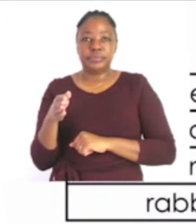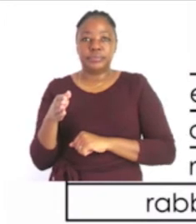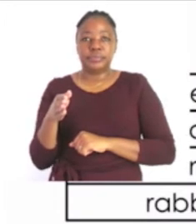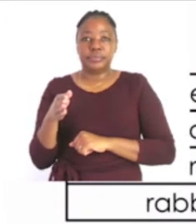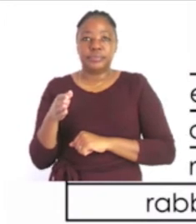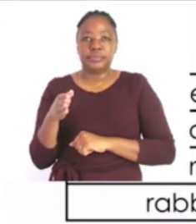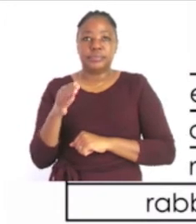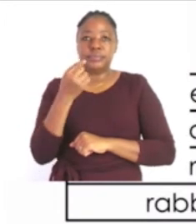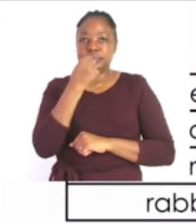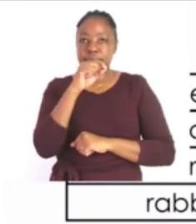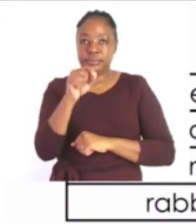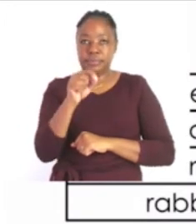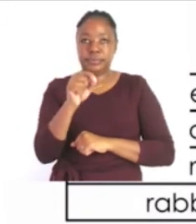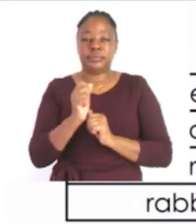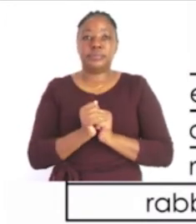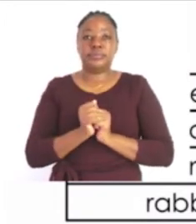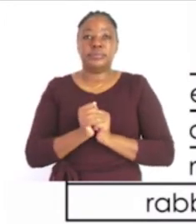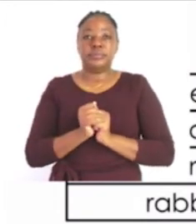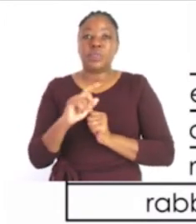the word pencil.